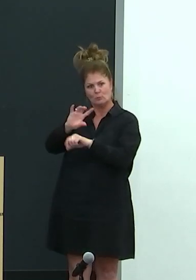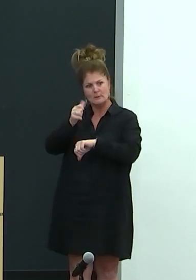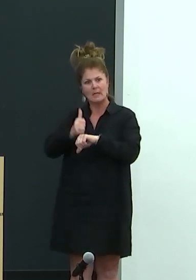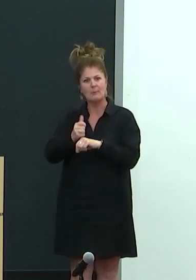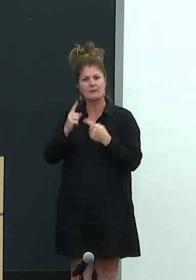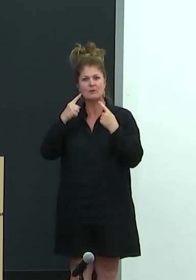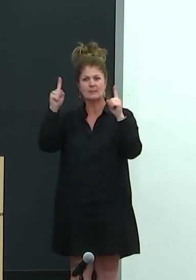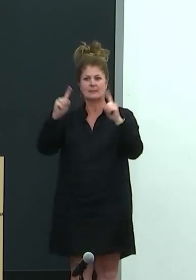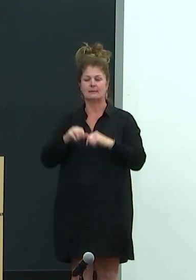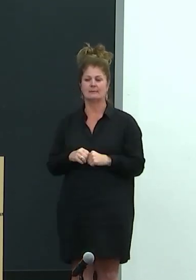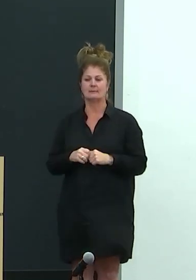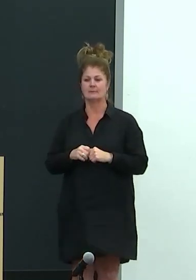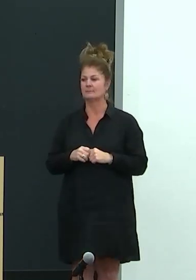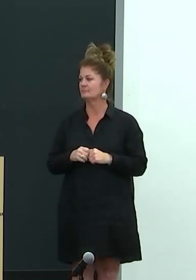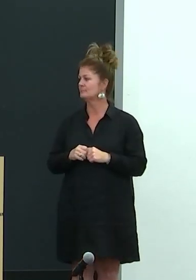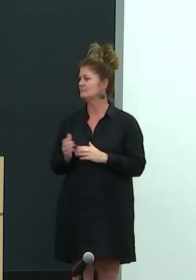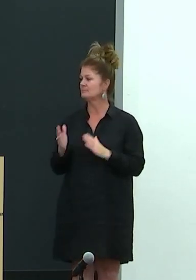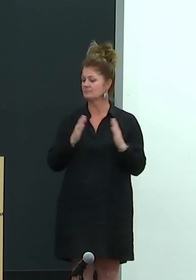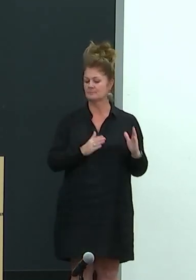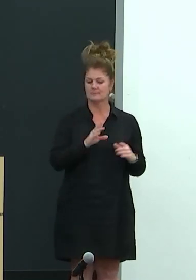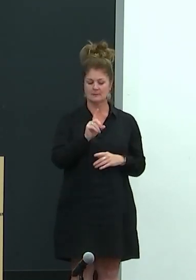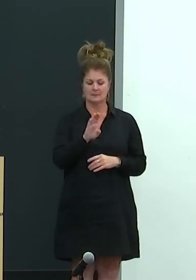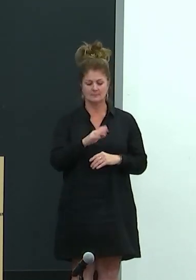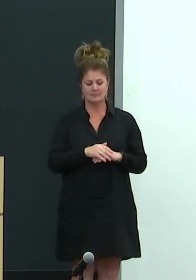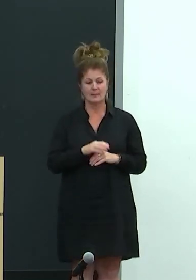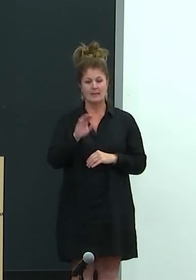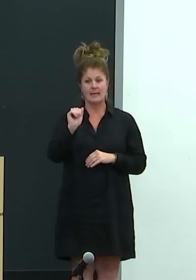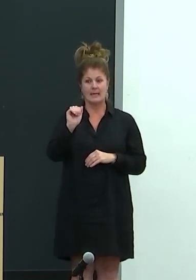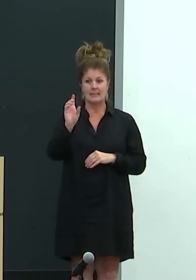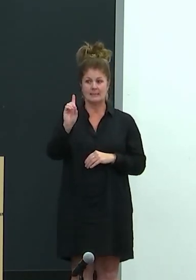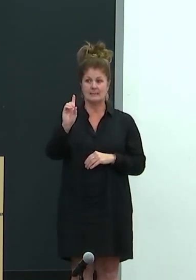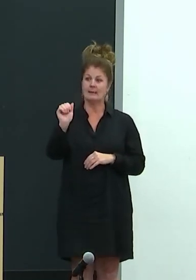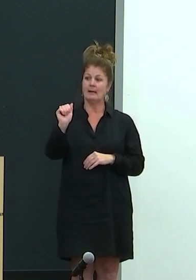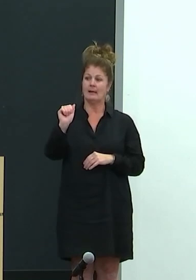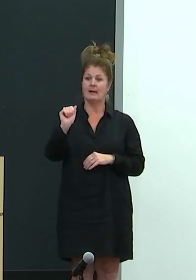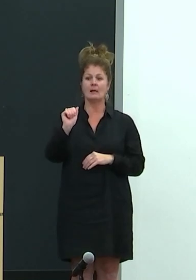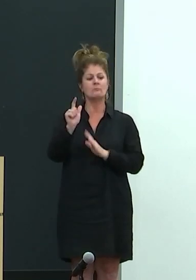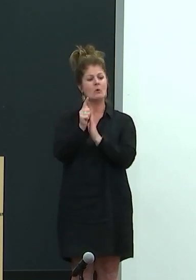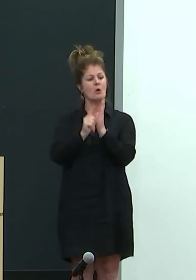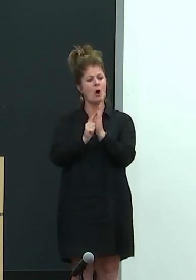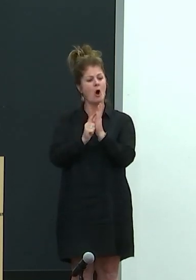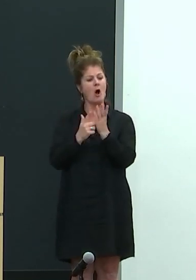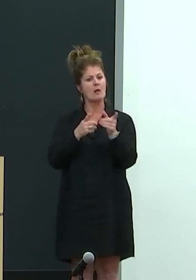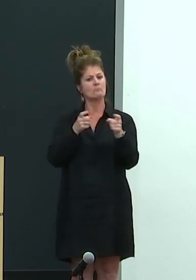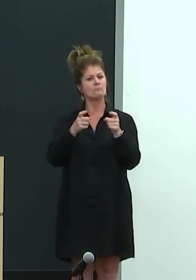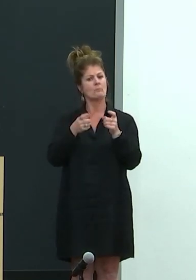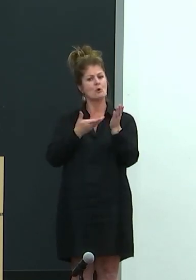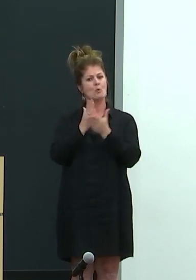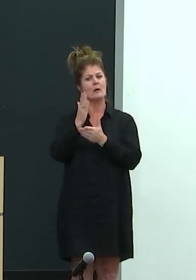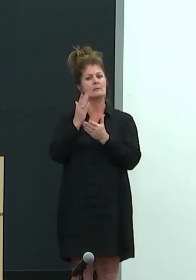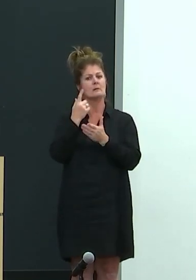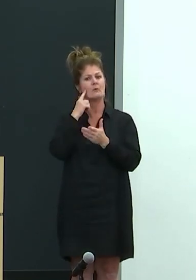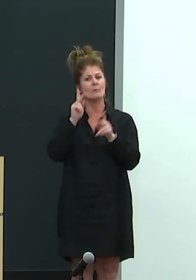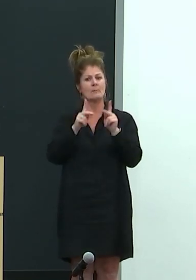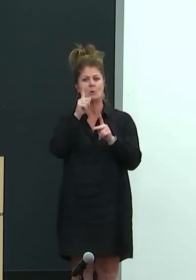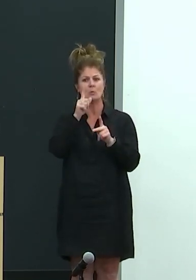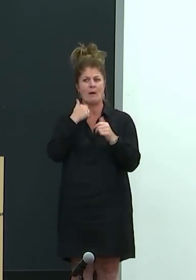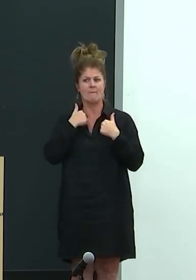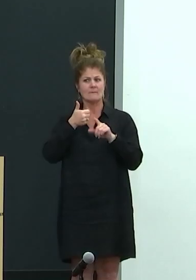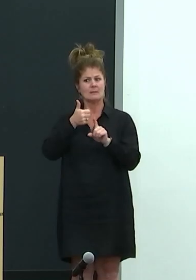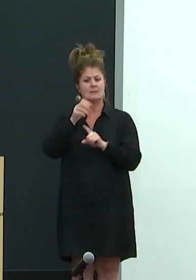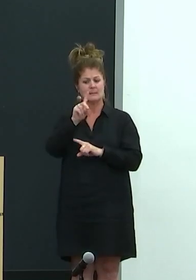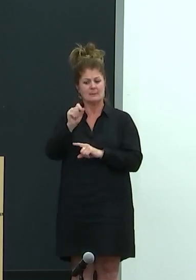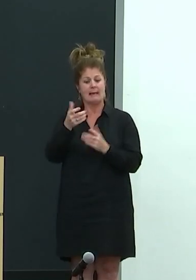The Americans with Disabilities Act, the law that governs the rights of individuals with disabilities, asks programs to make